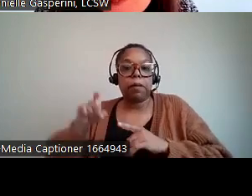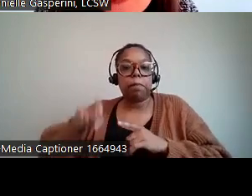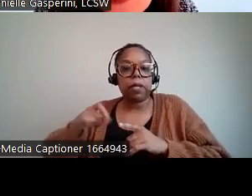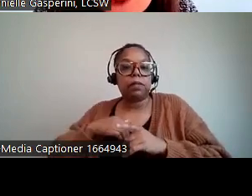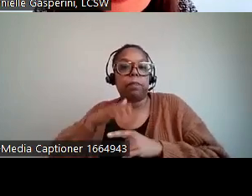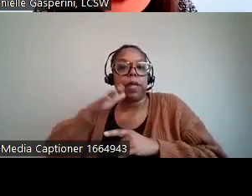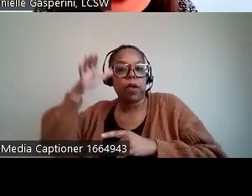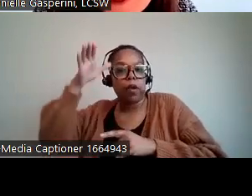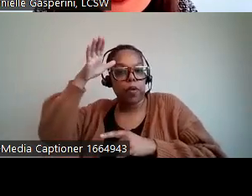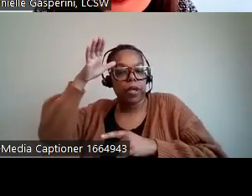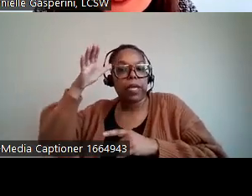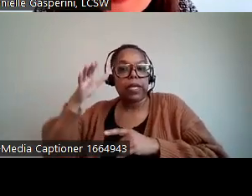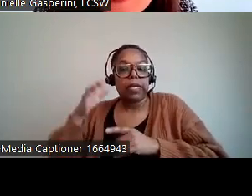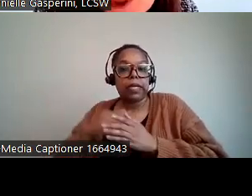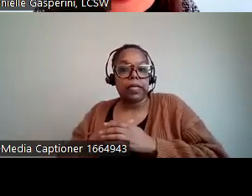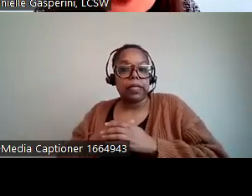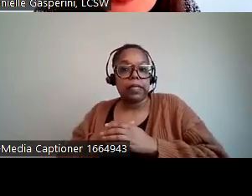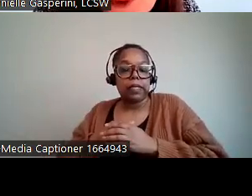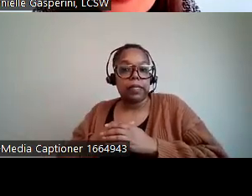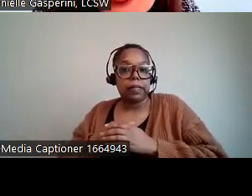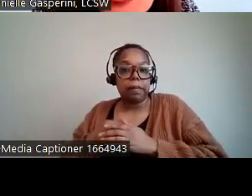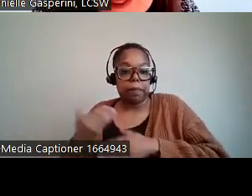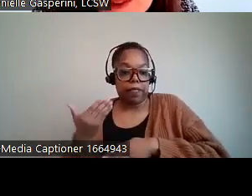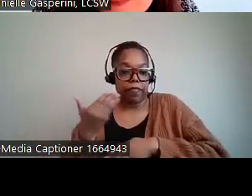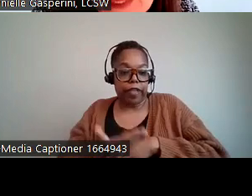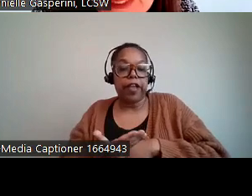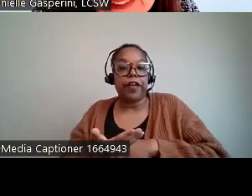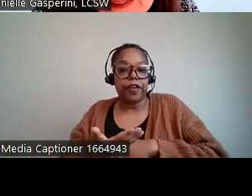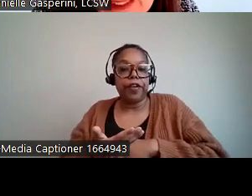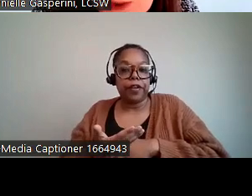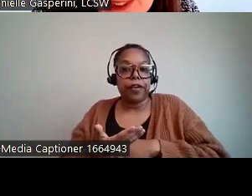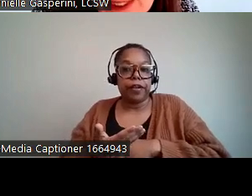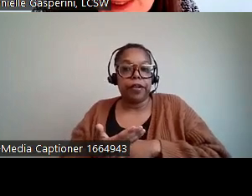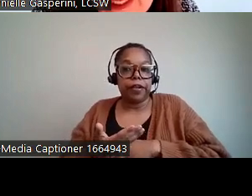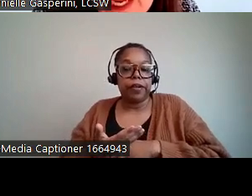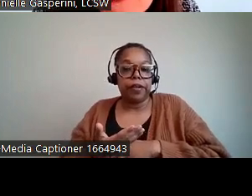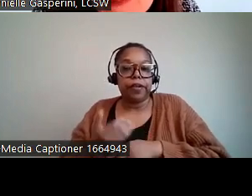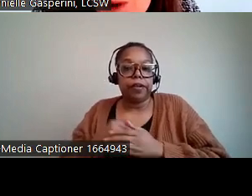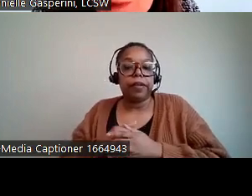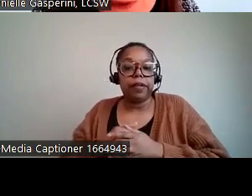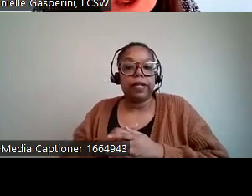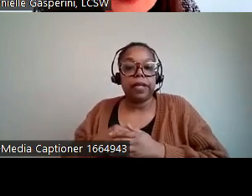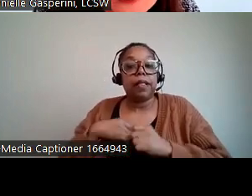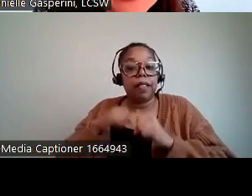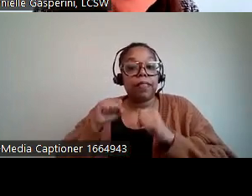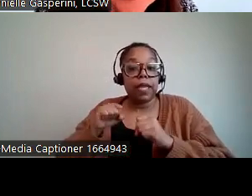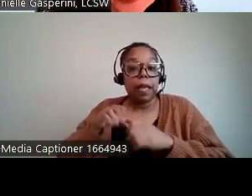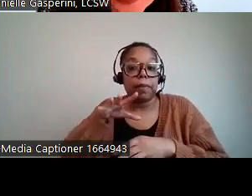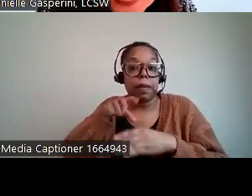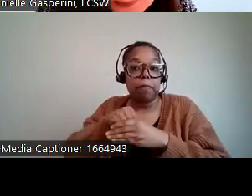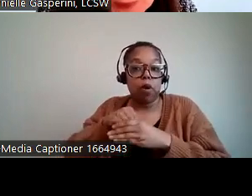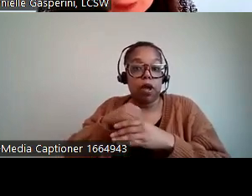in some form or shape or form to give consent. They can go ahead and even be part of the call